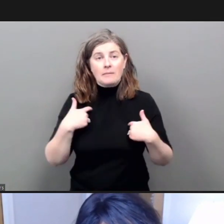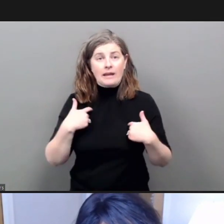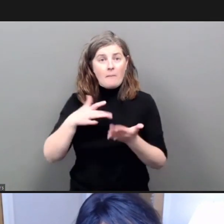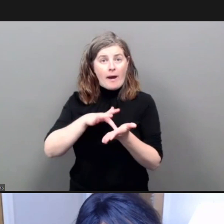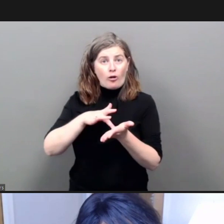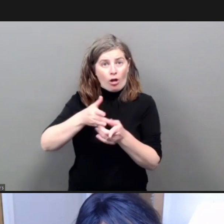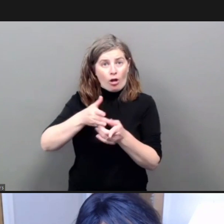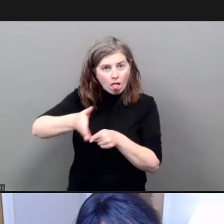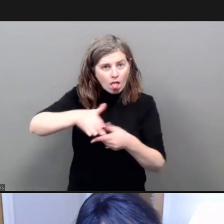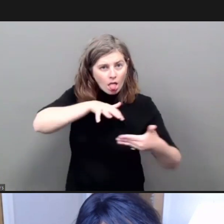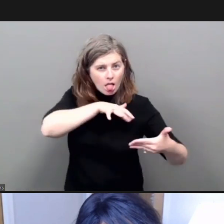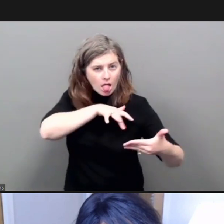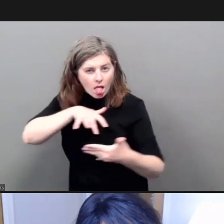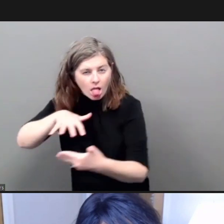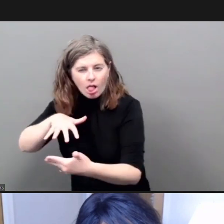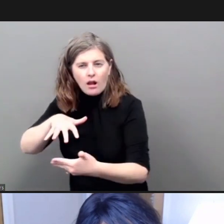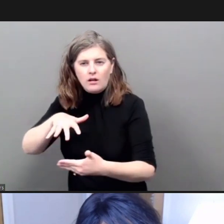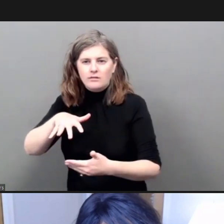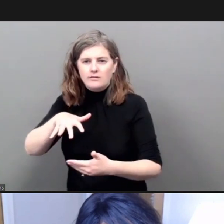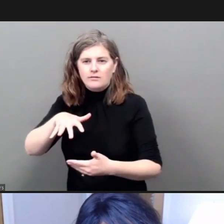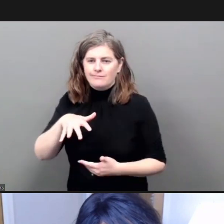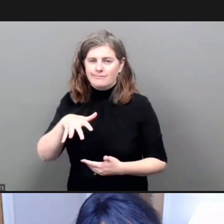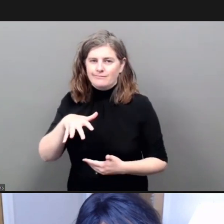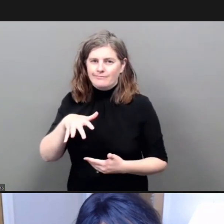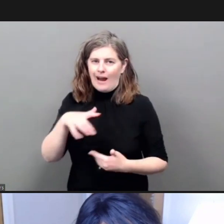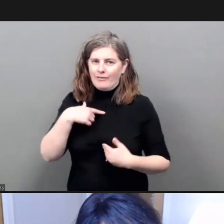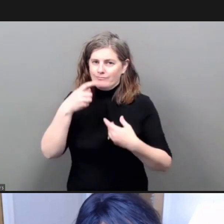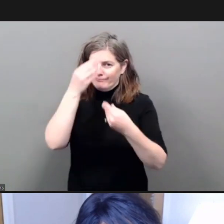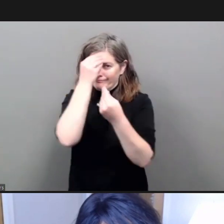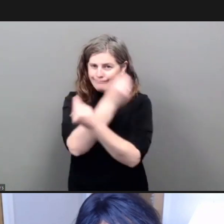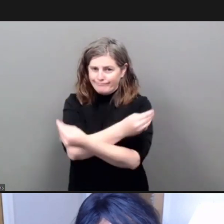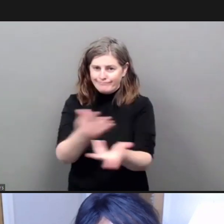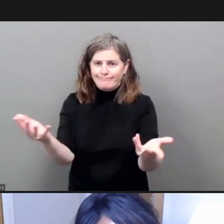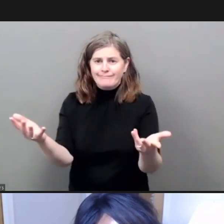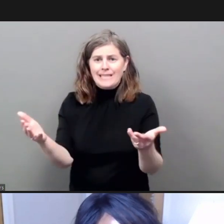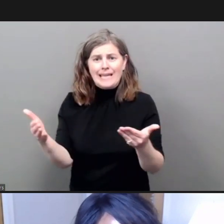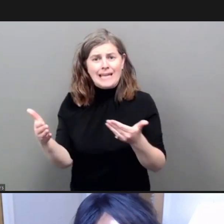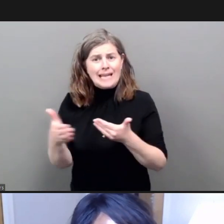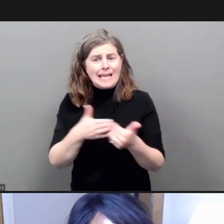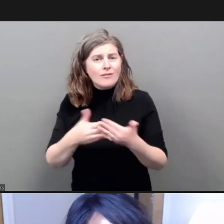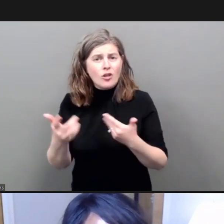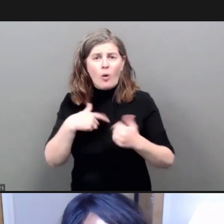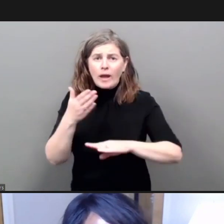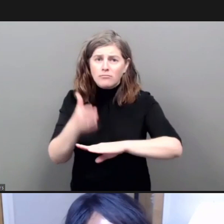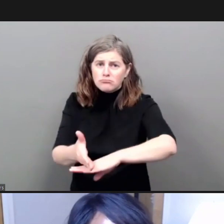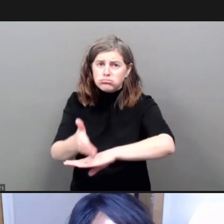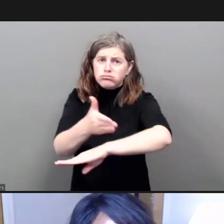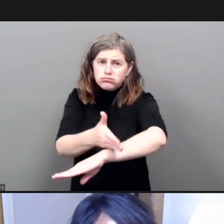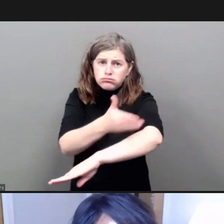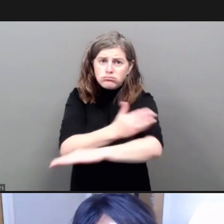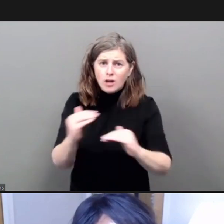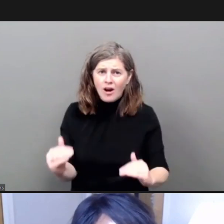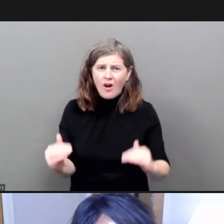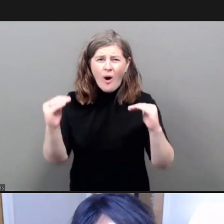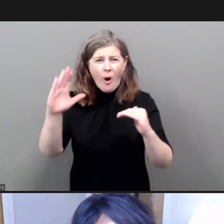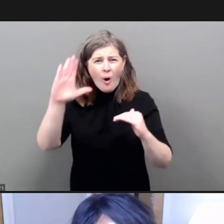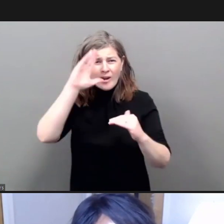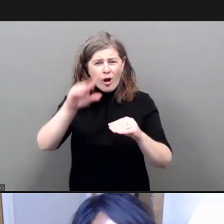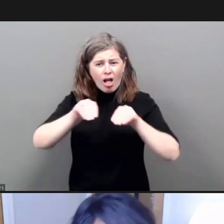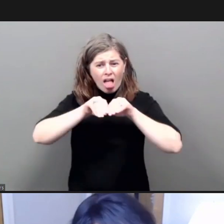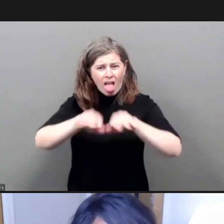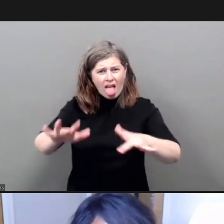epidemiologist, I have to make this statement that even though we've made tremendous progress, we know the pandemic isn't